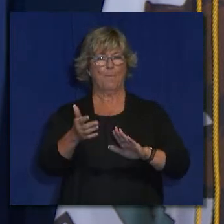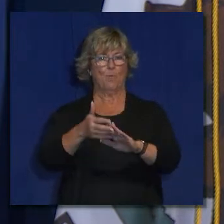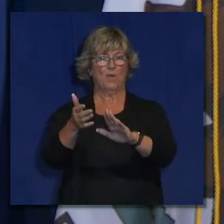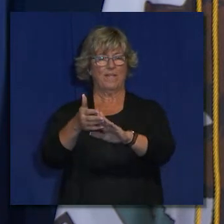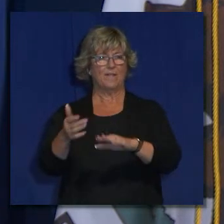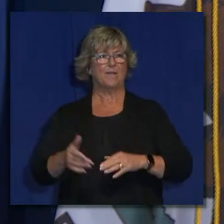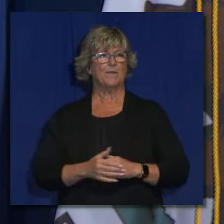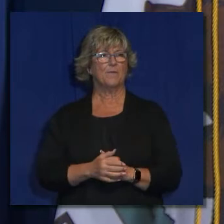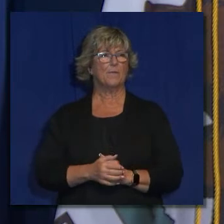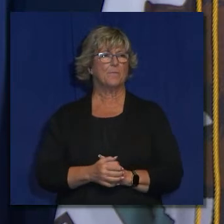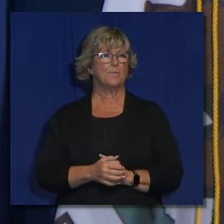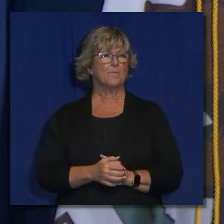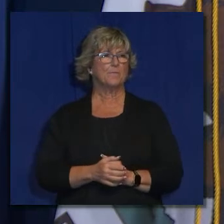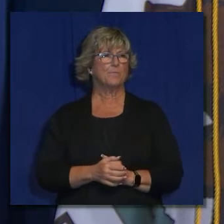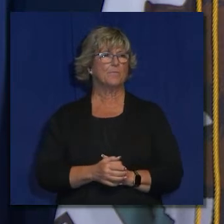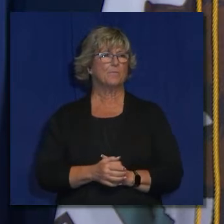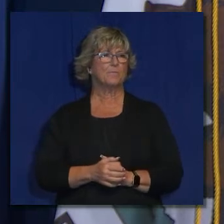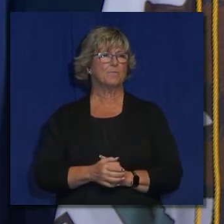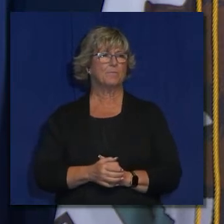operates.